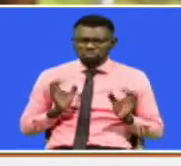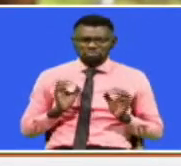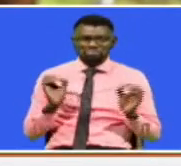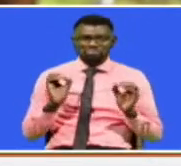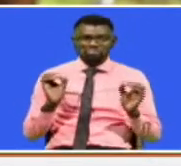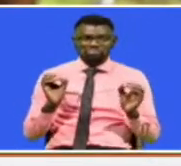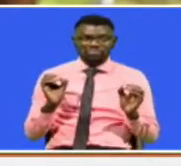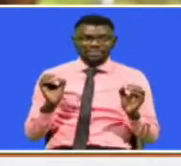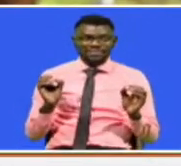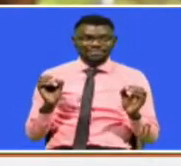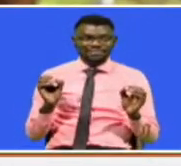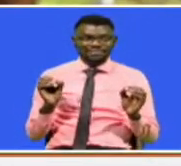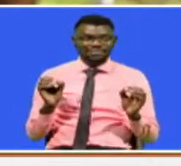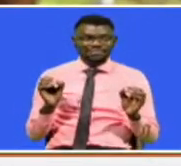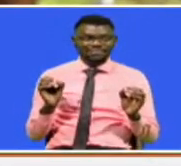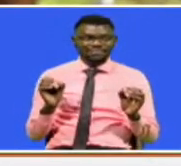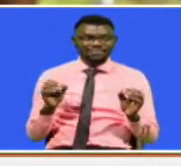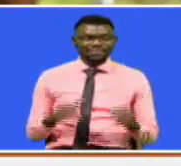And